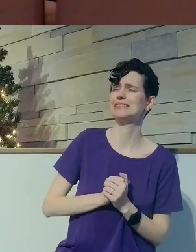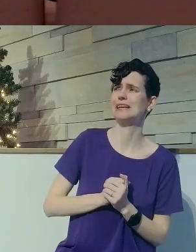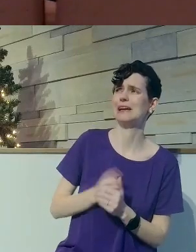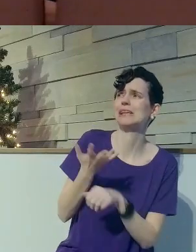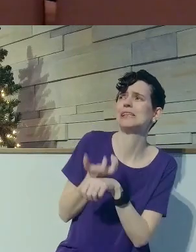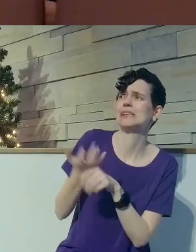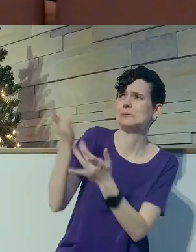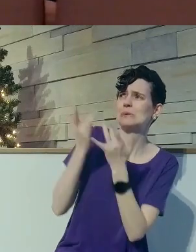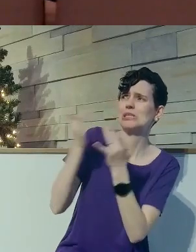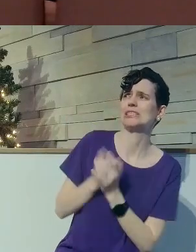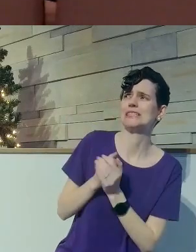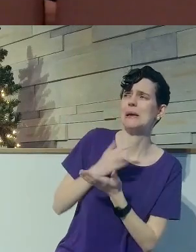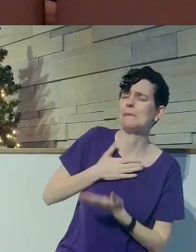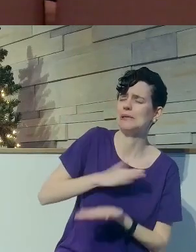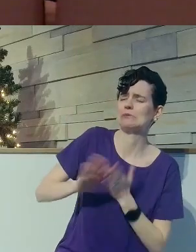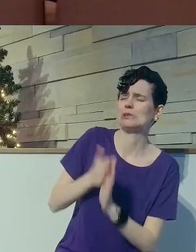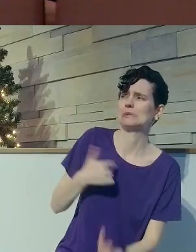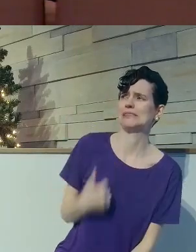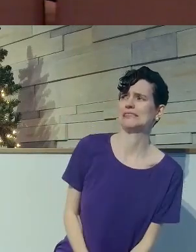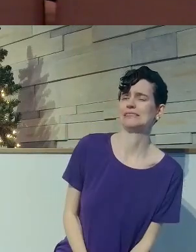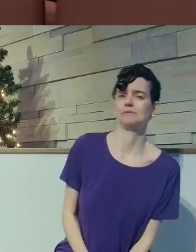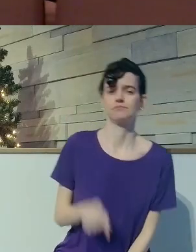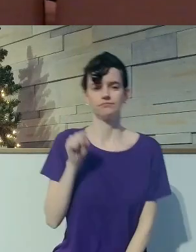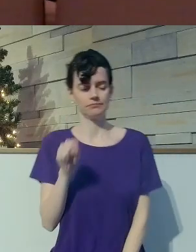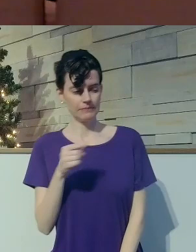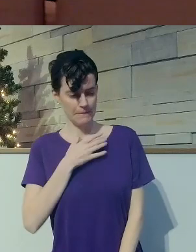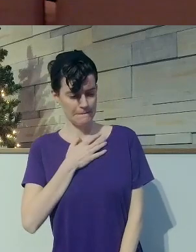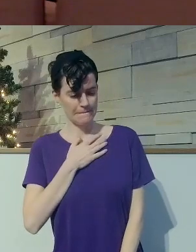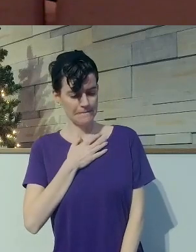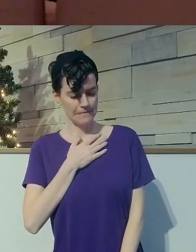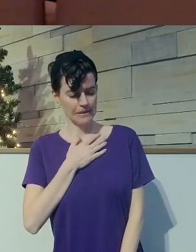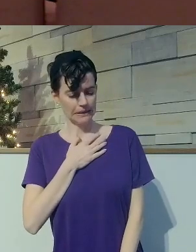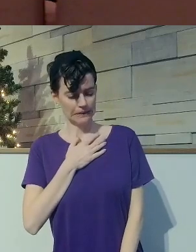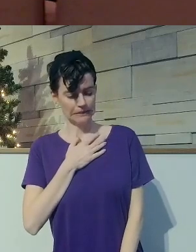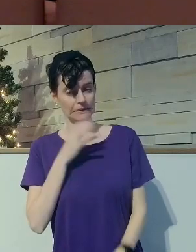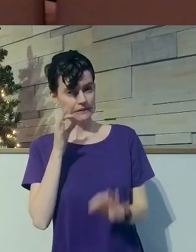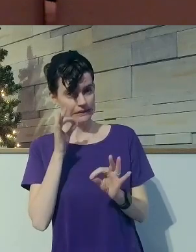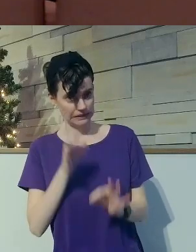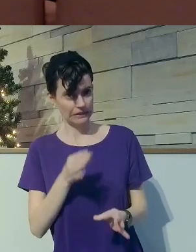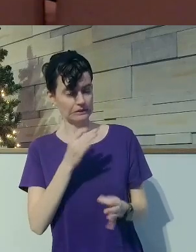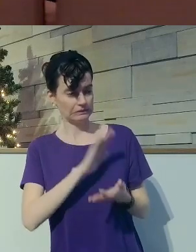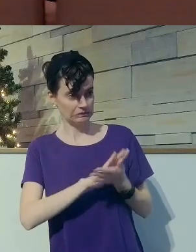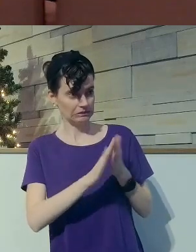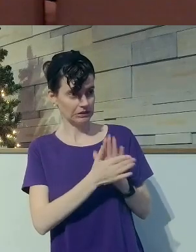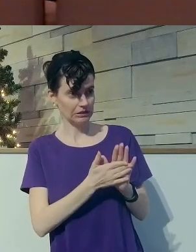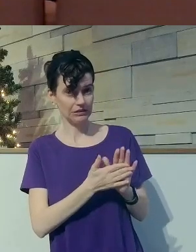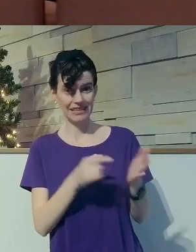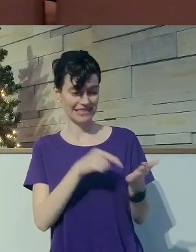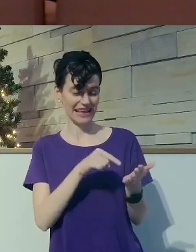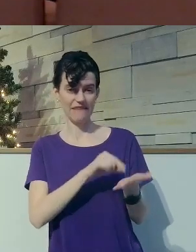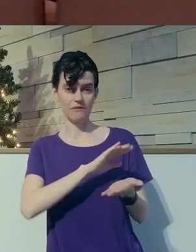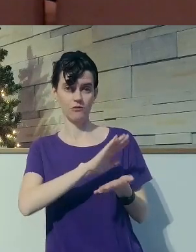I beg for mercy. Please forgive me. And Joseph not only forgave him, he forgave the